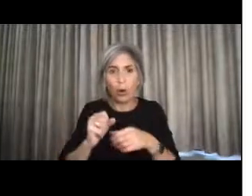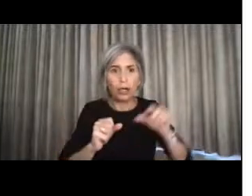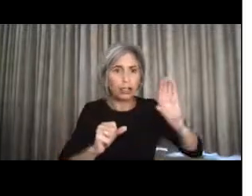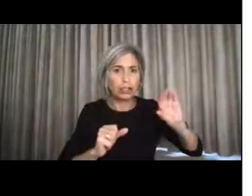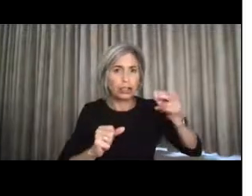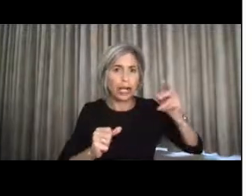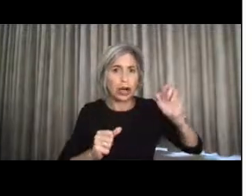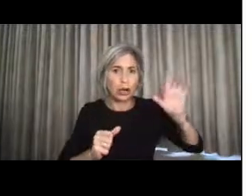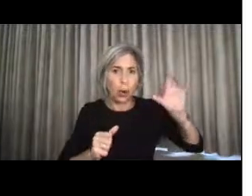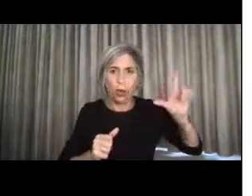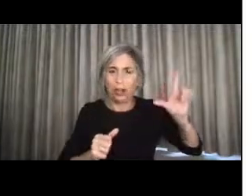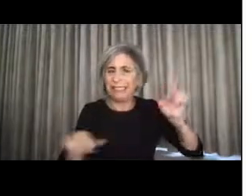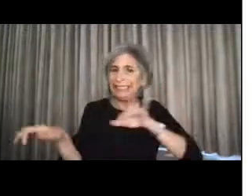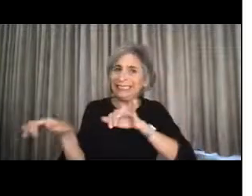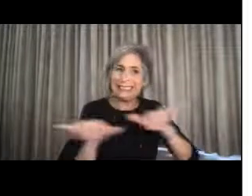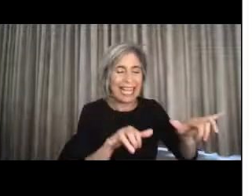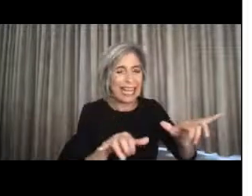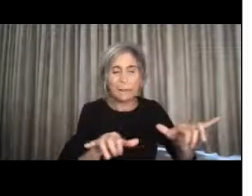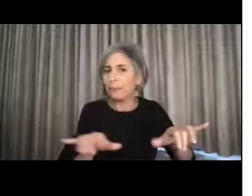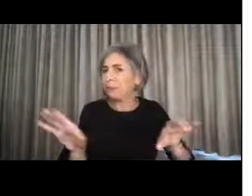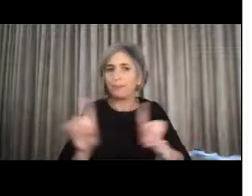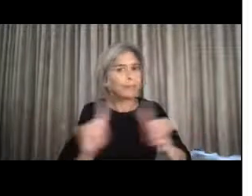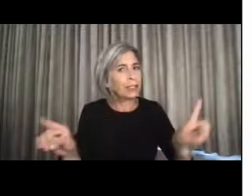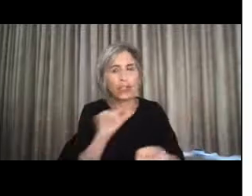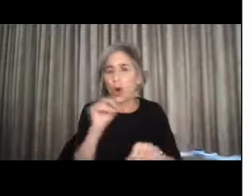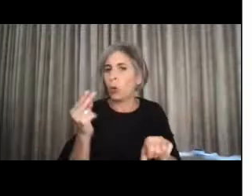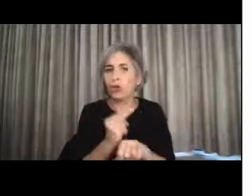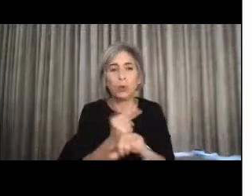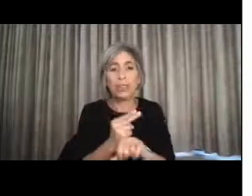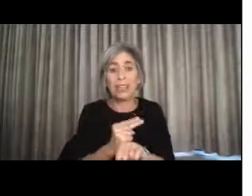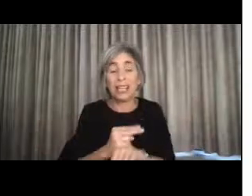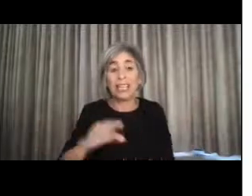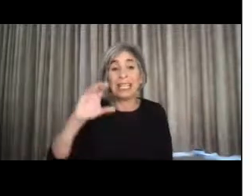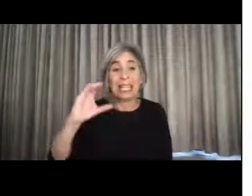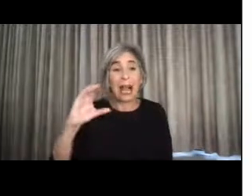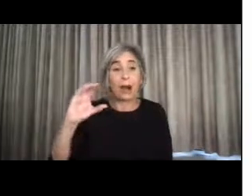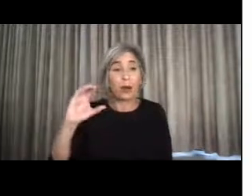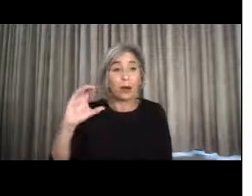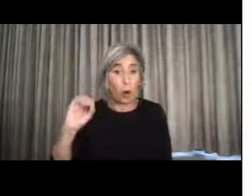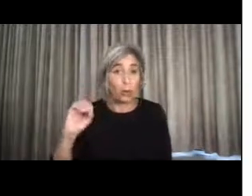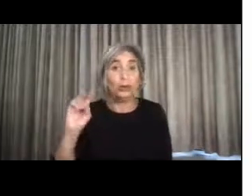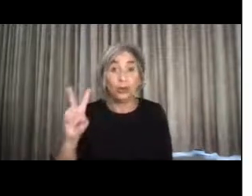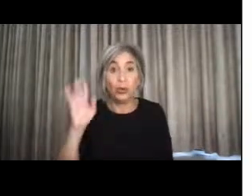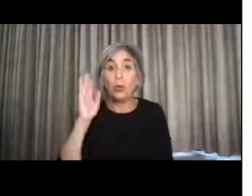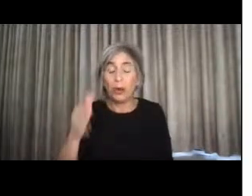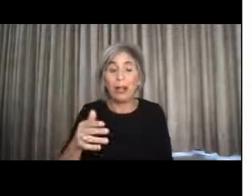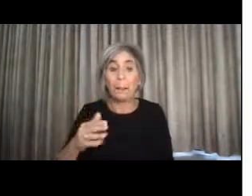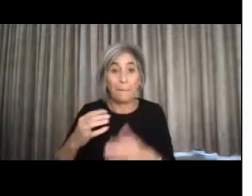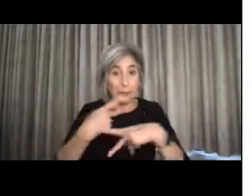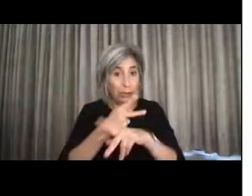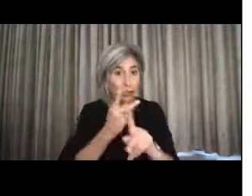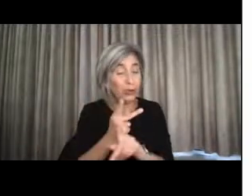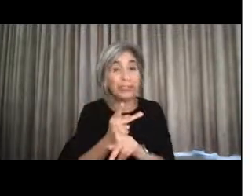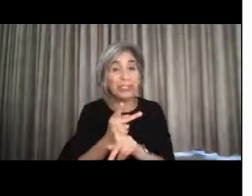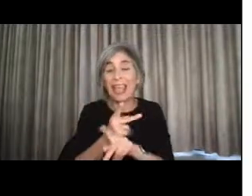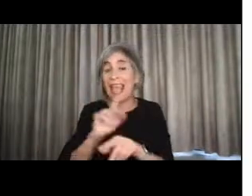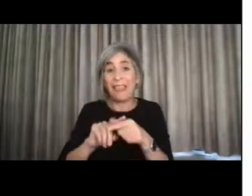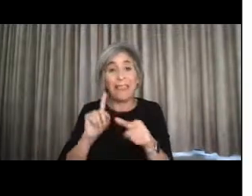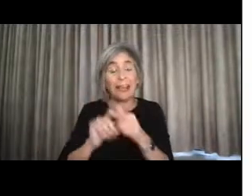as a generator and can produce CO. It is very important to have these CO